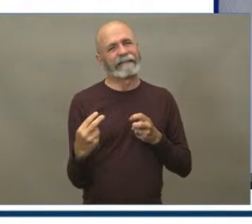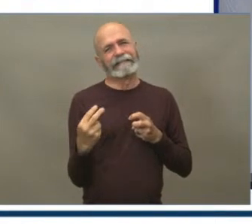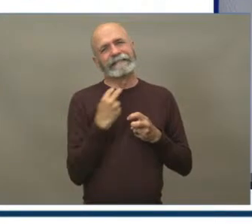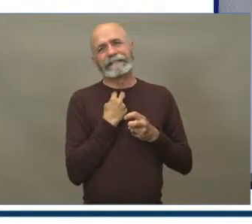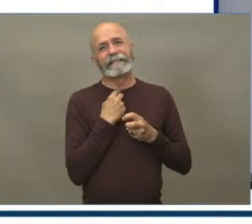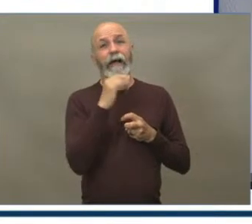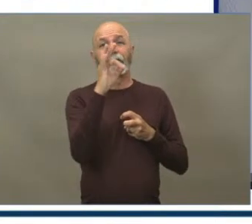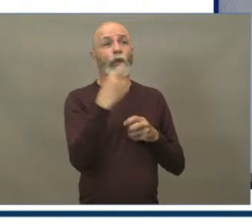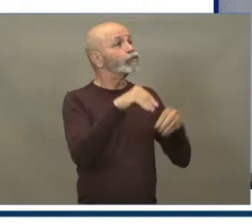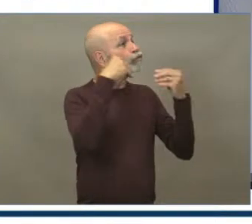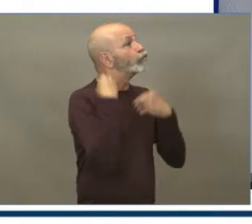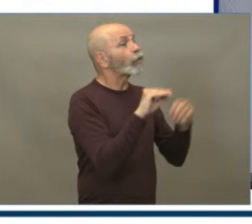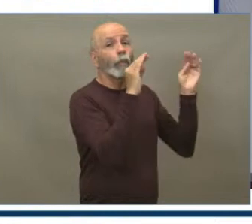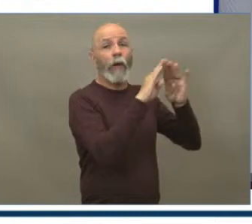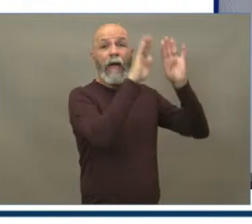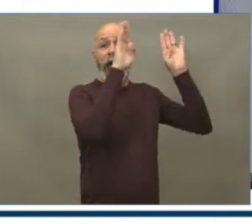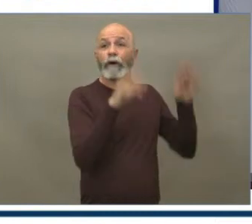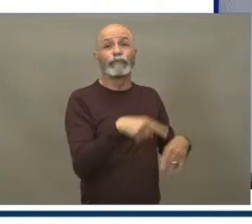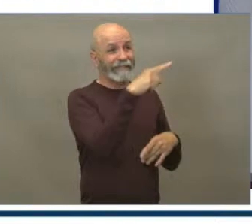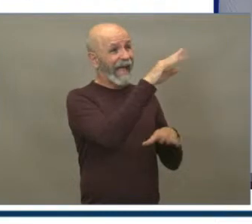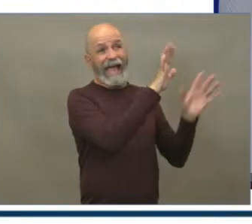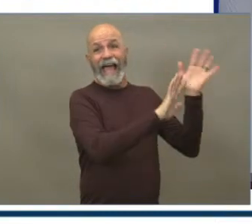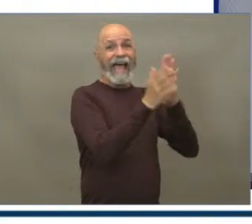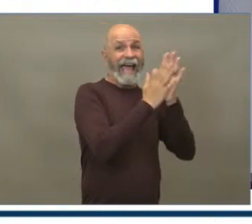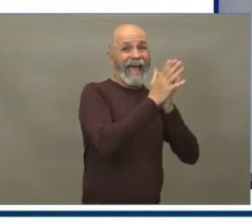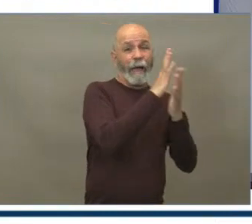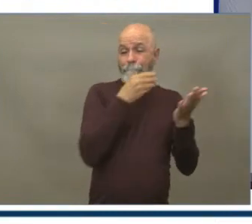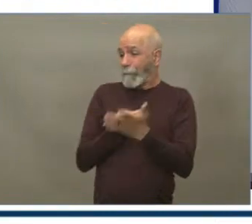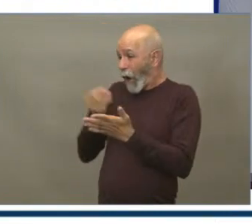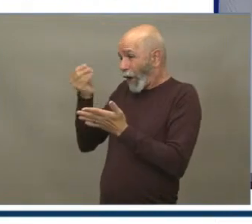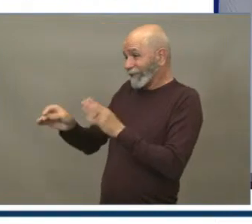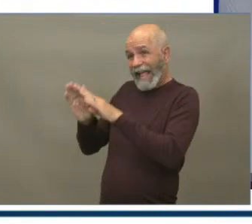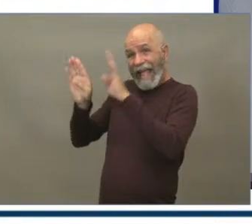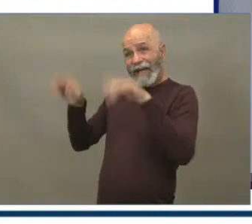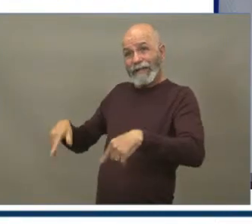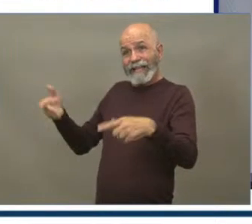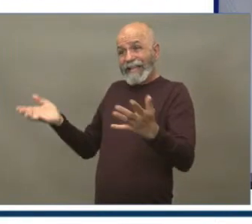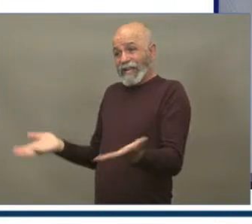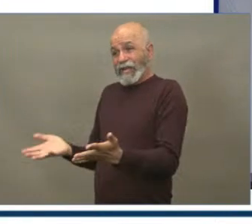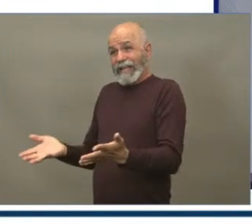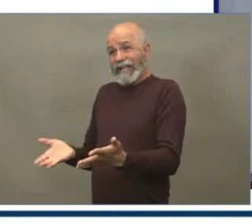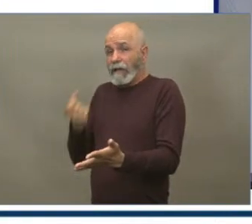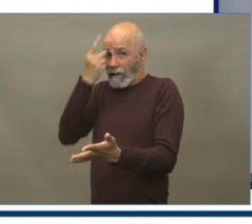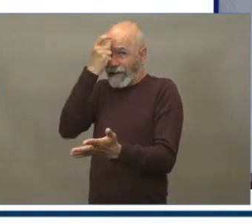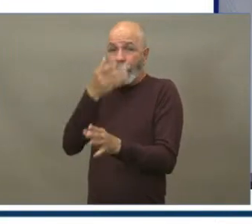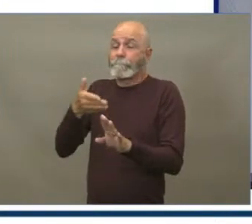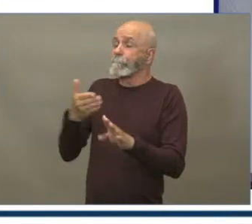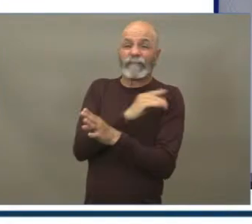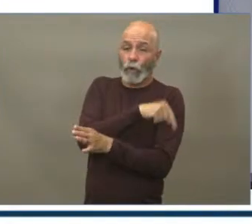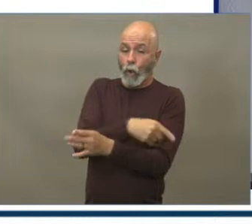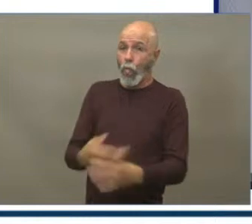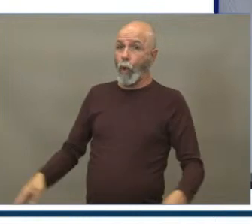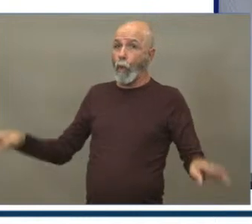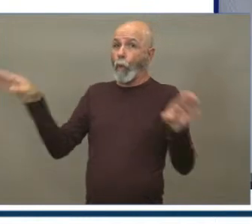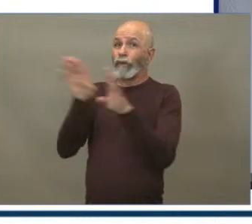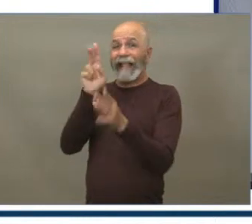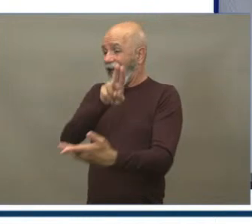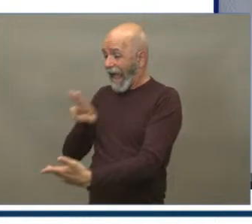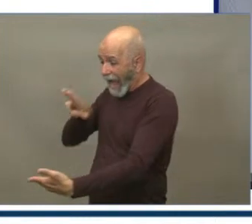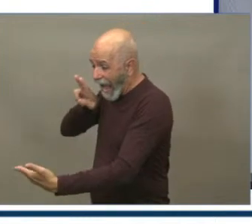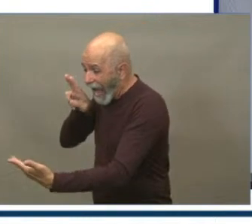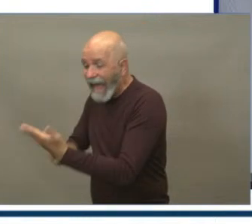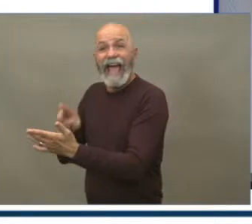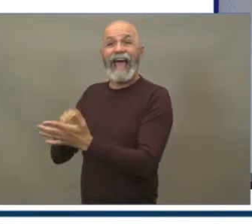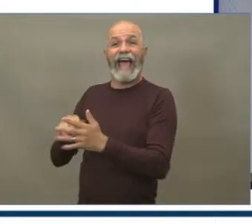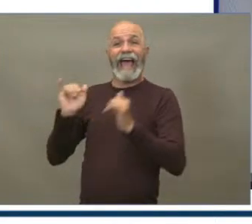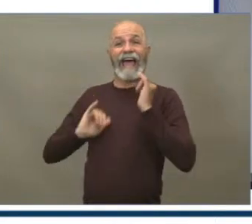another province and took ownership on a house here in Nova Scotia all before the border closed, or you've signed a lease. We recognize there needs